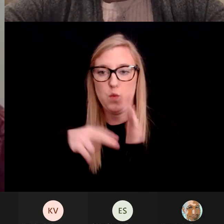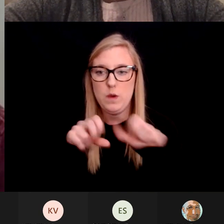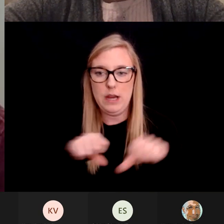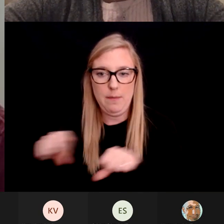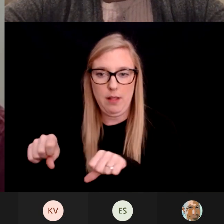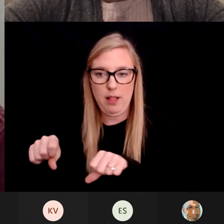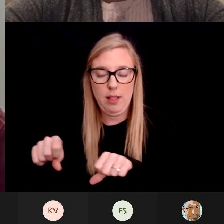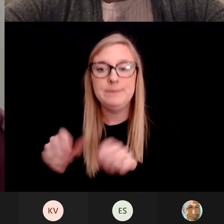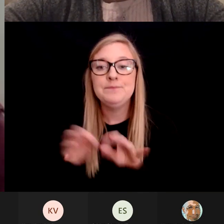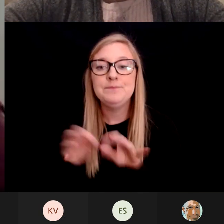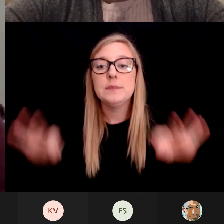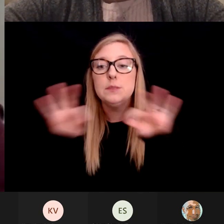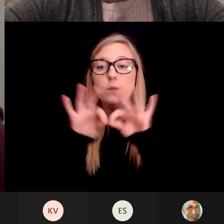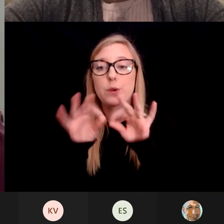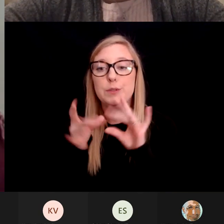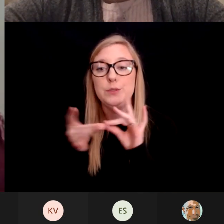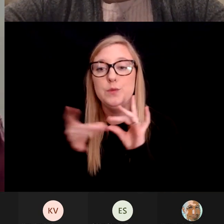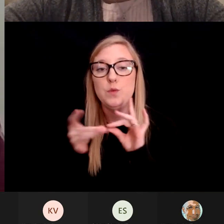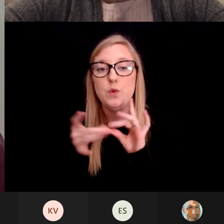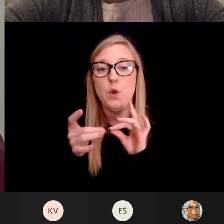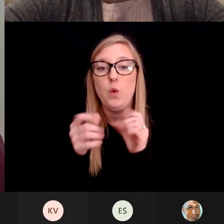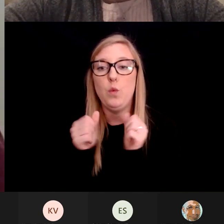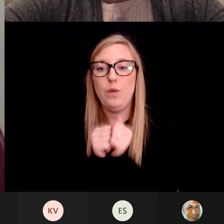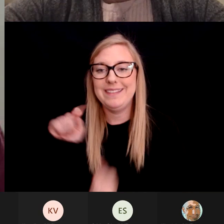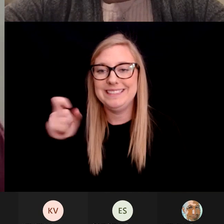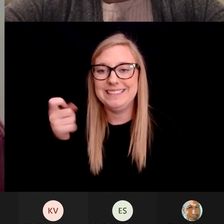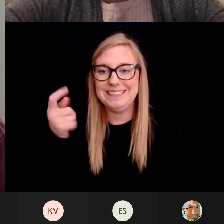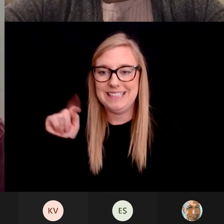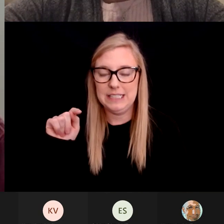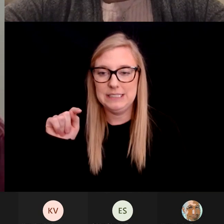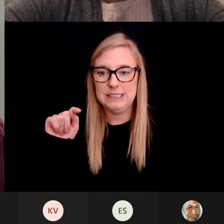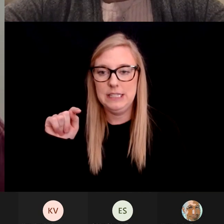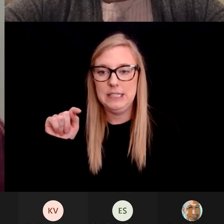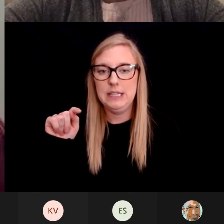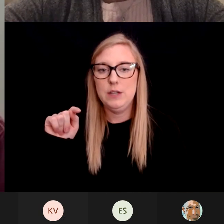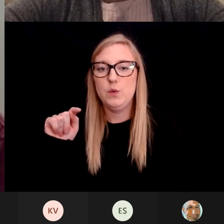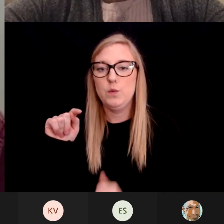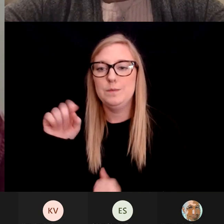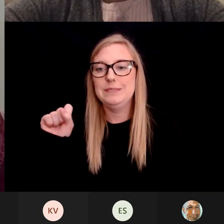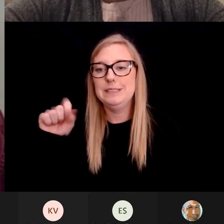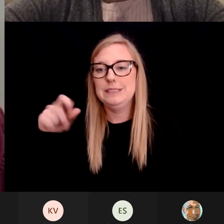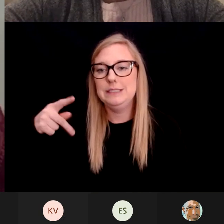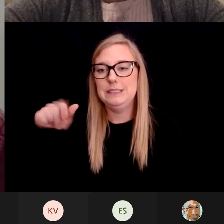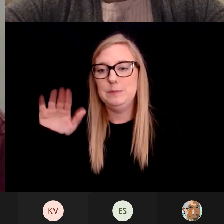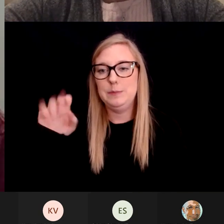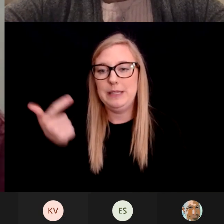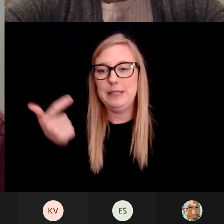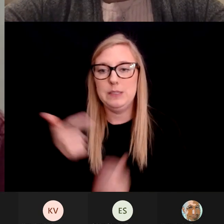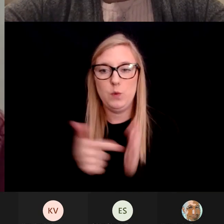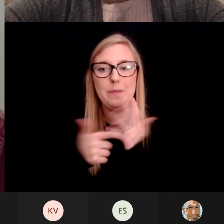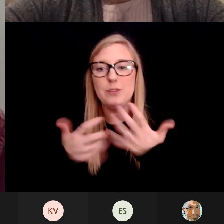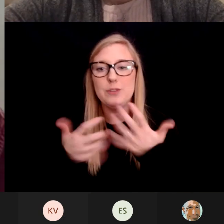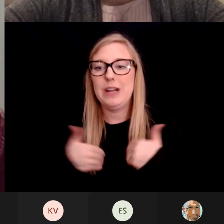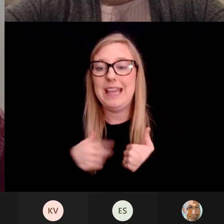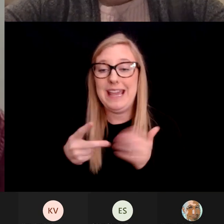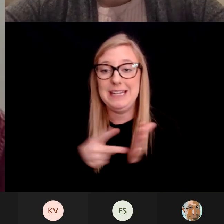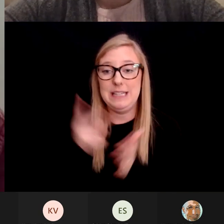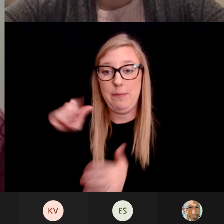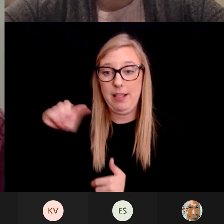It's worth noting as well with this tech spacing requirement that there is both a AA and a AAA